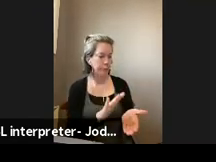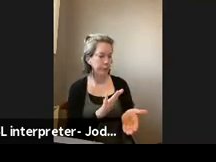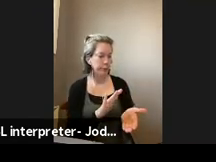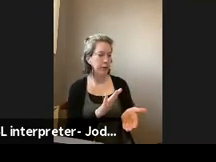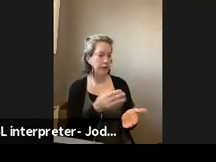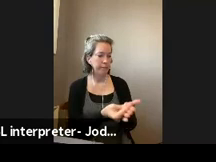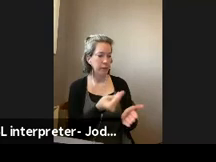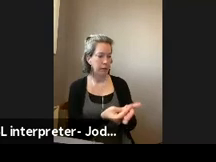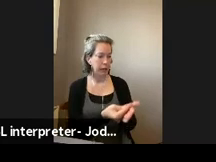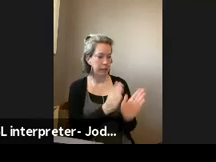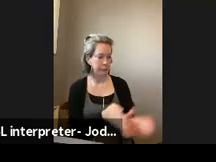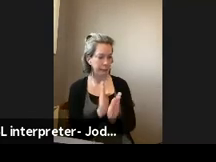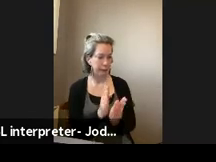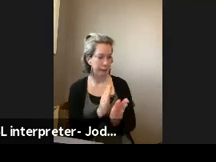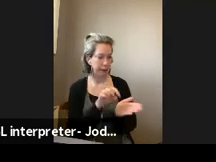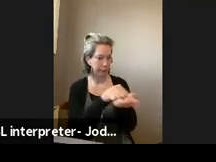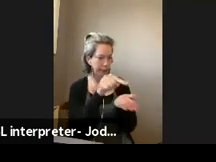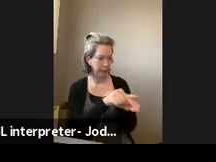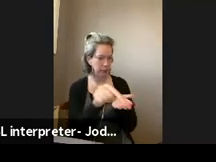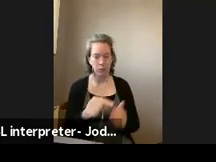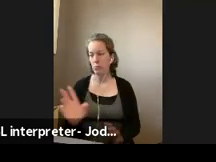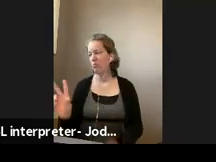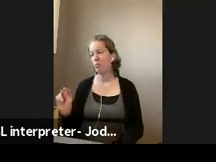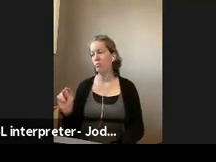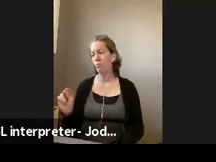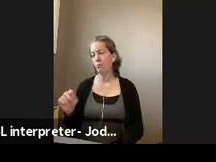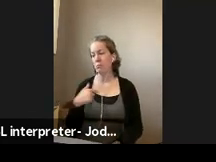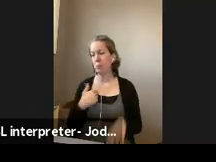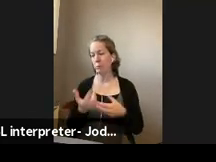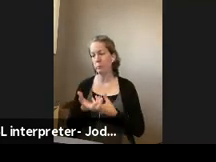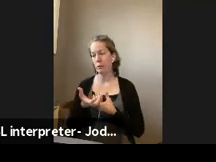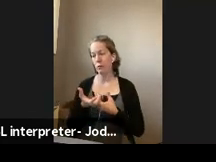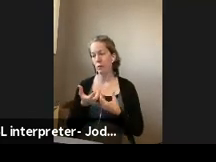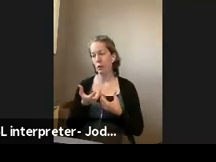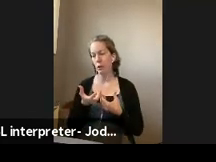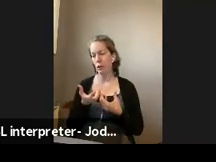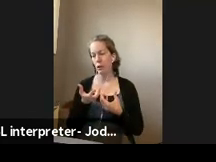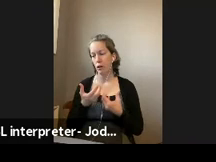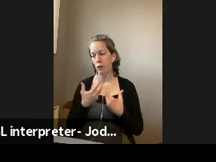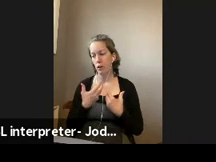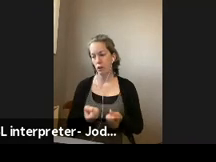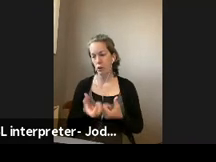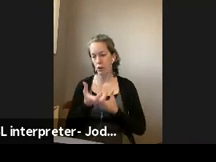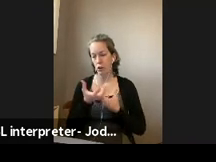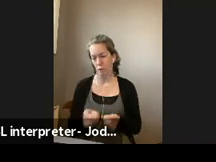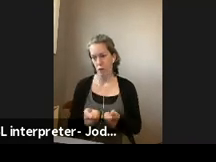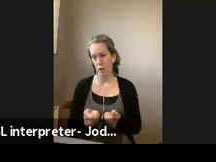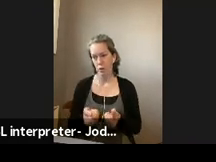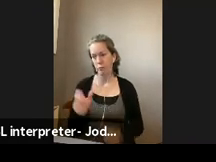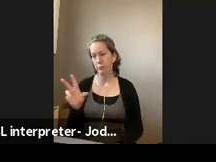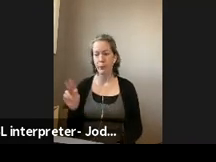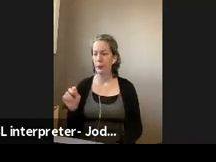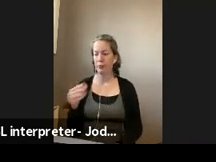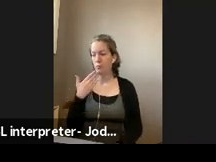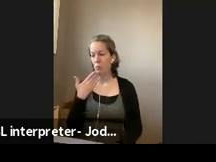No, I'm pretty confident that I'm saying no, thank you. Come on, I've got